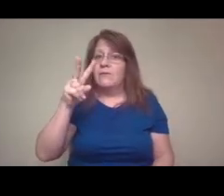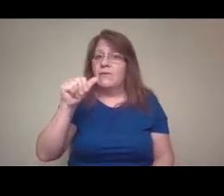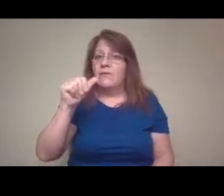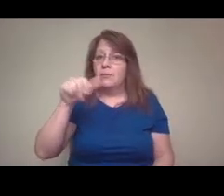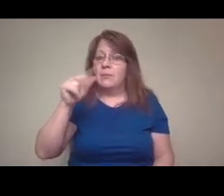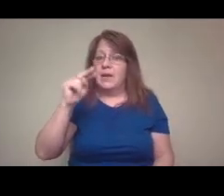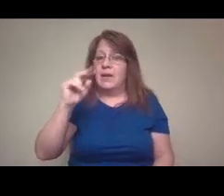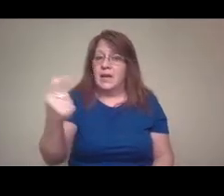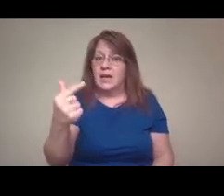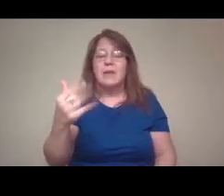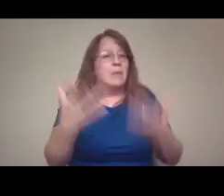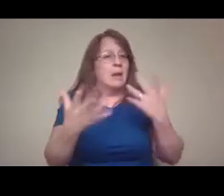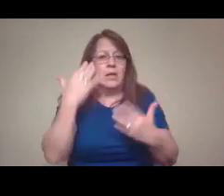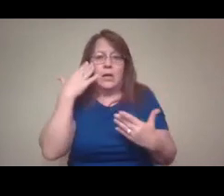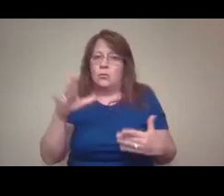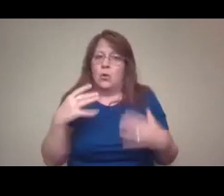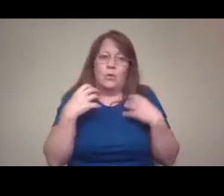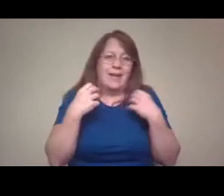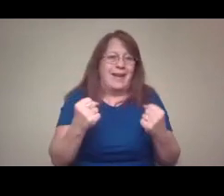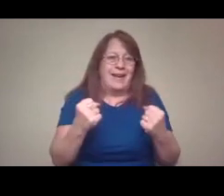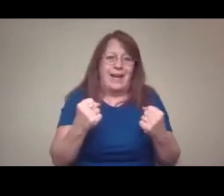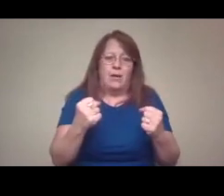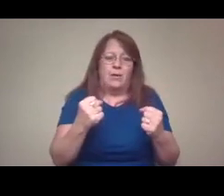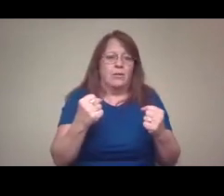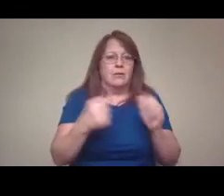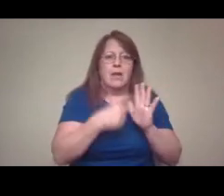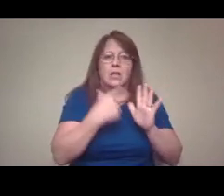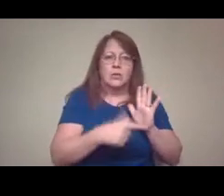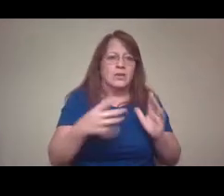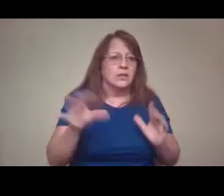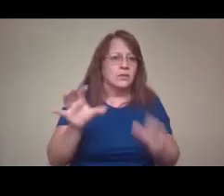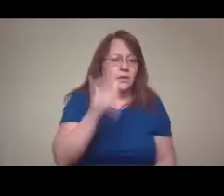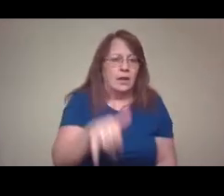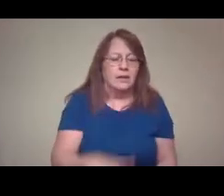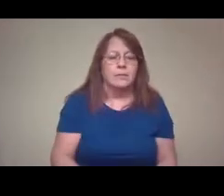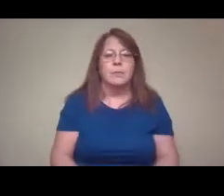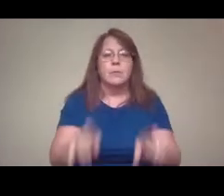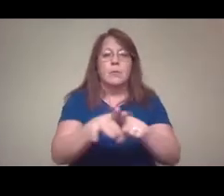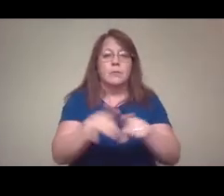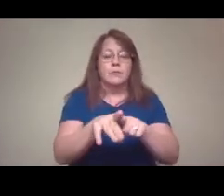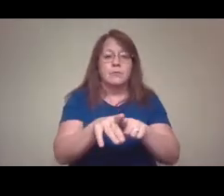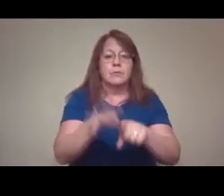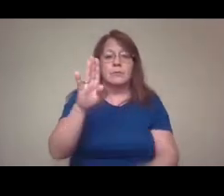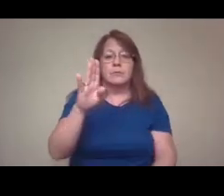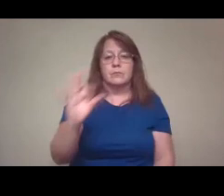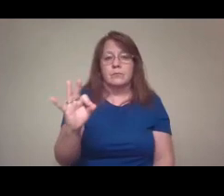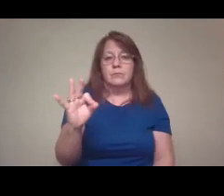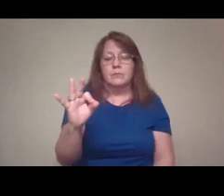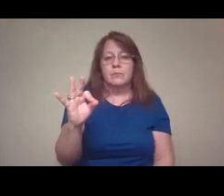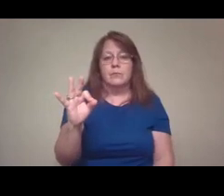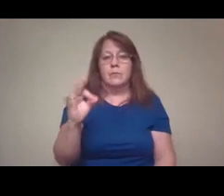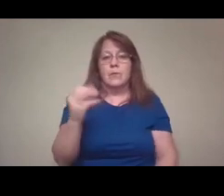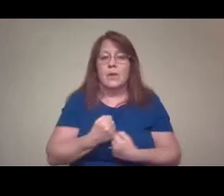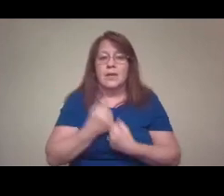heard before Adams County, but Boulder County we heard as well, Broomfield County as well, that our community expressed concern